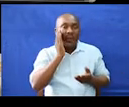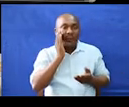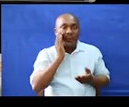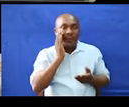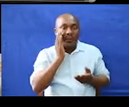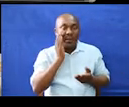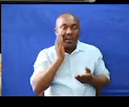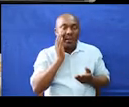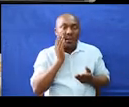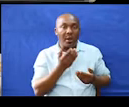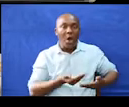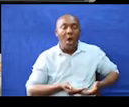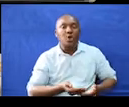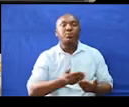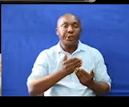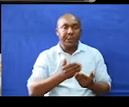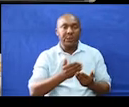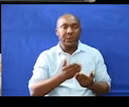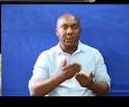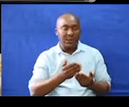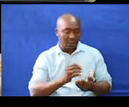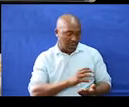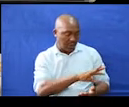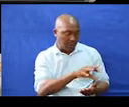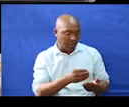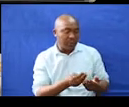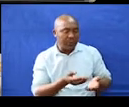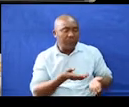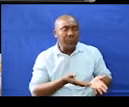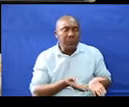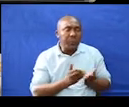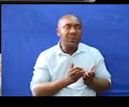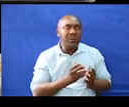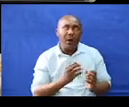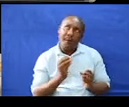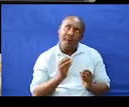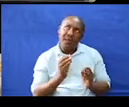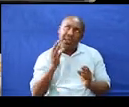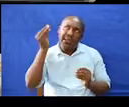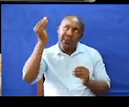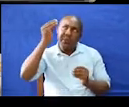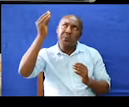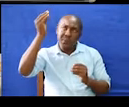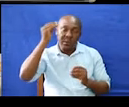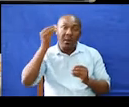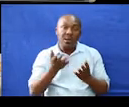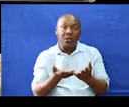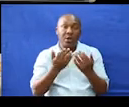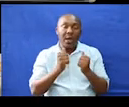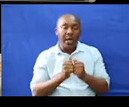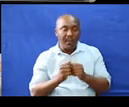those young ones inherit those acquired characteristics, they were also able to pass